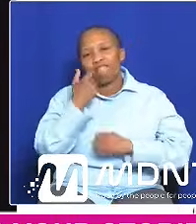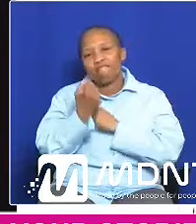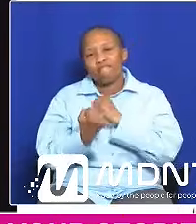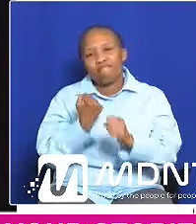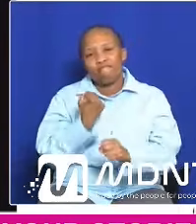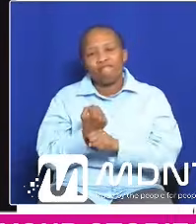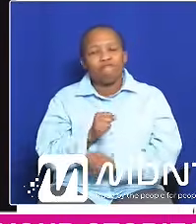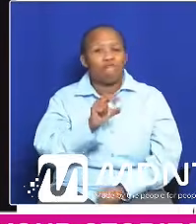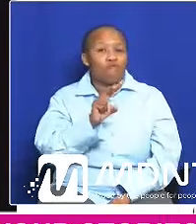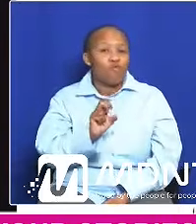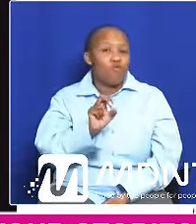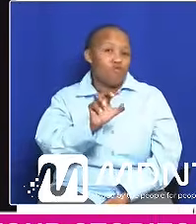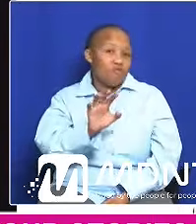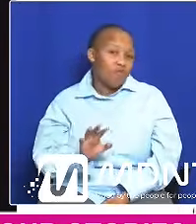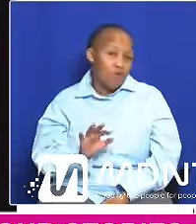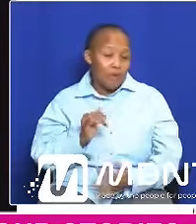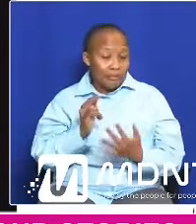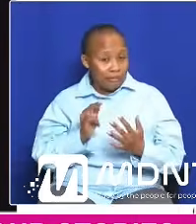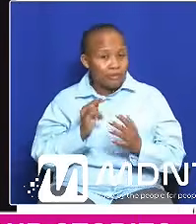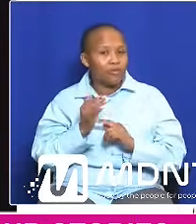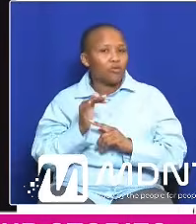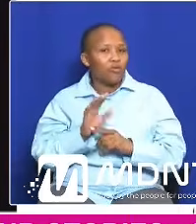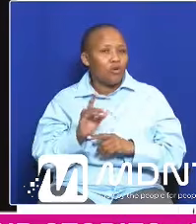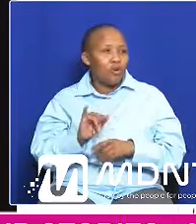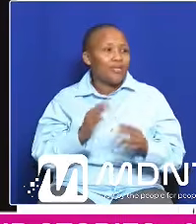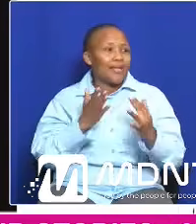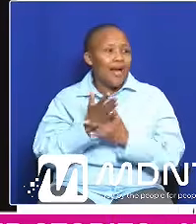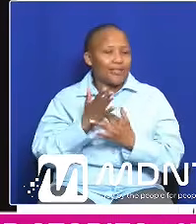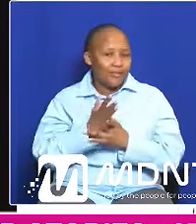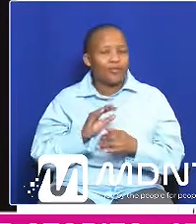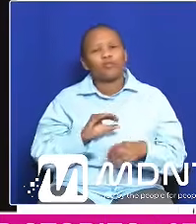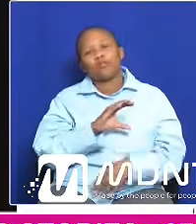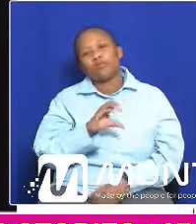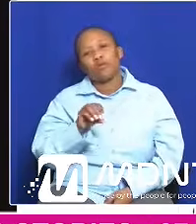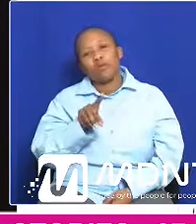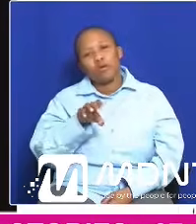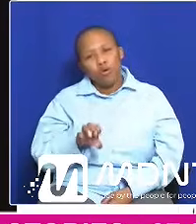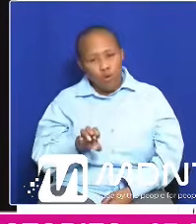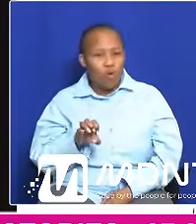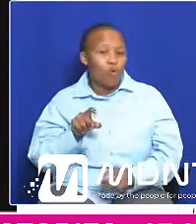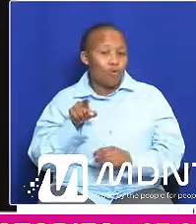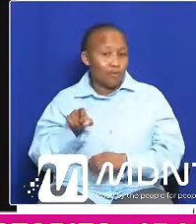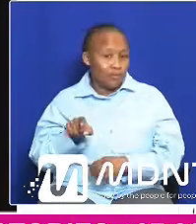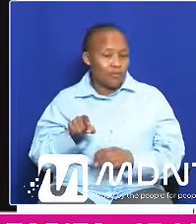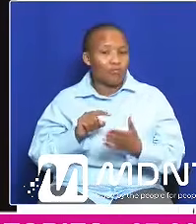access code to a property. The estate has been redacted.